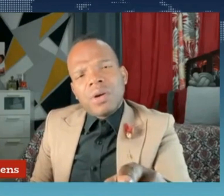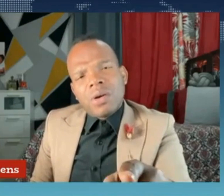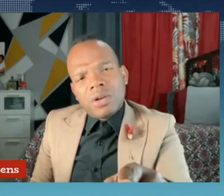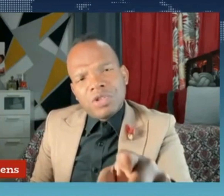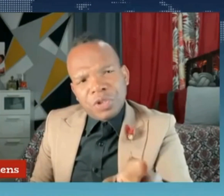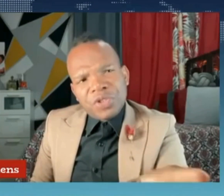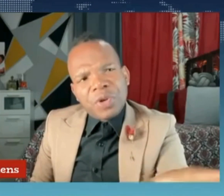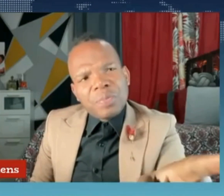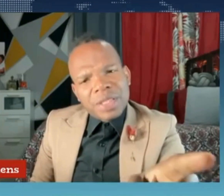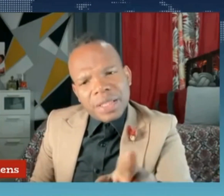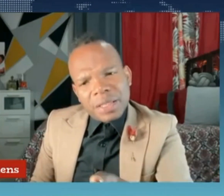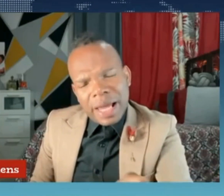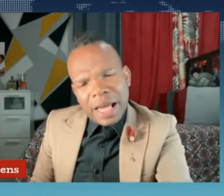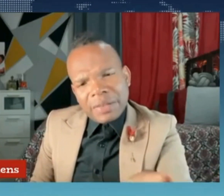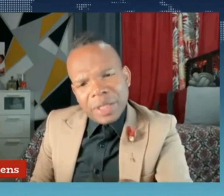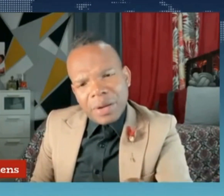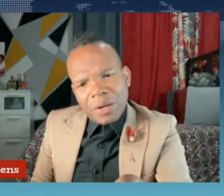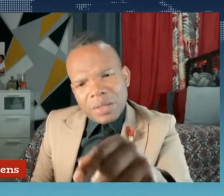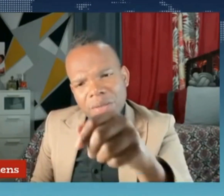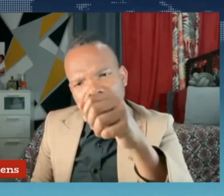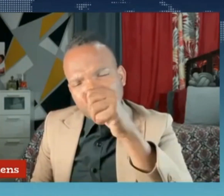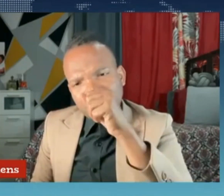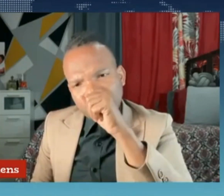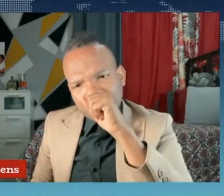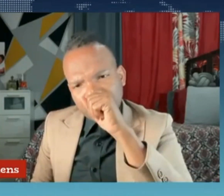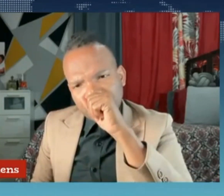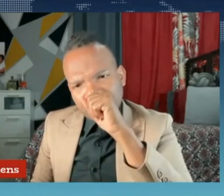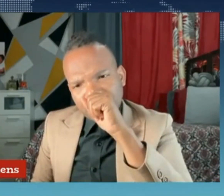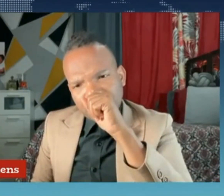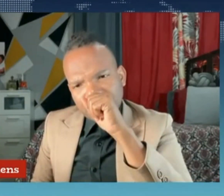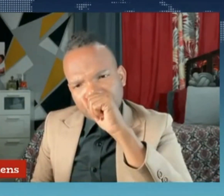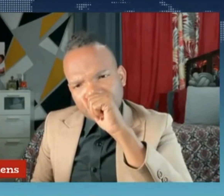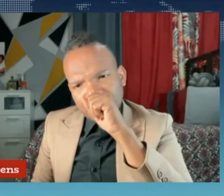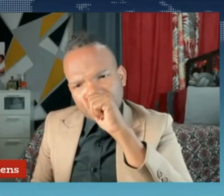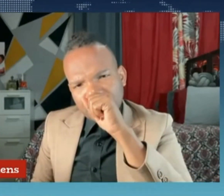that you saw just now presented by Alfred Dawes.